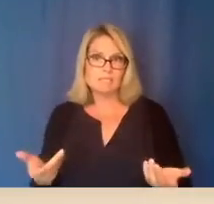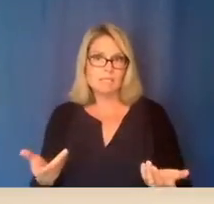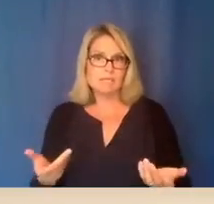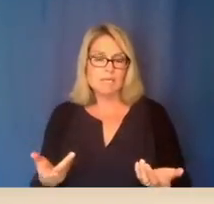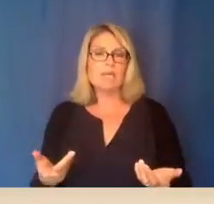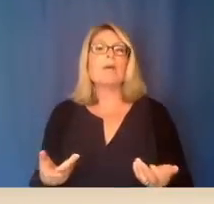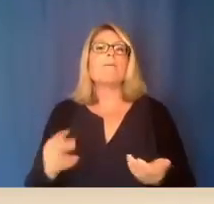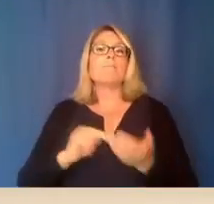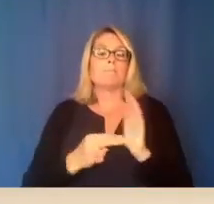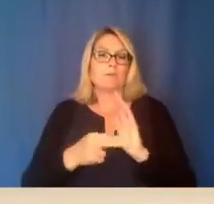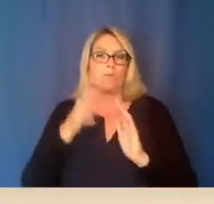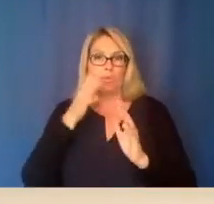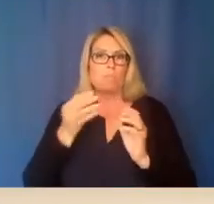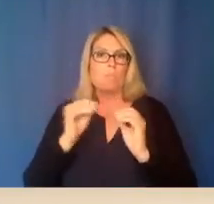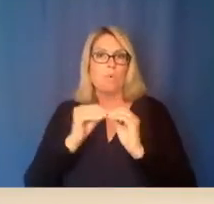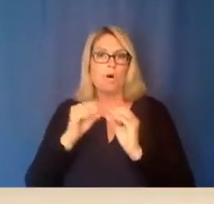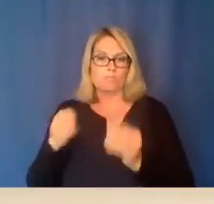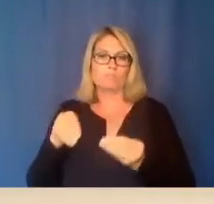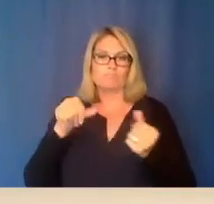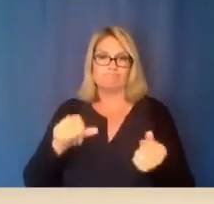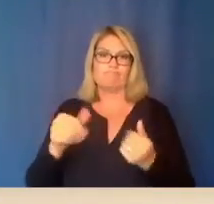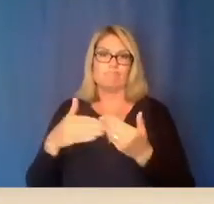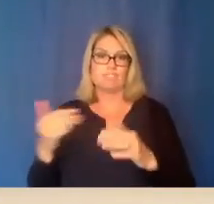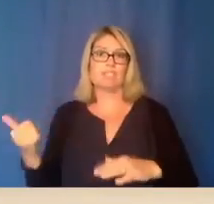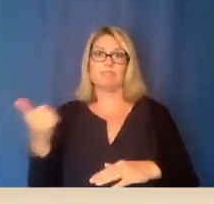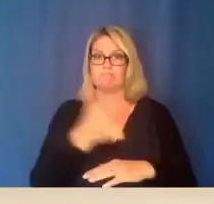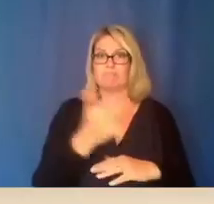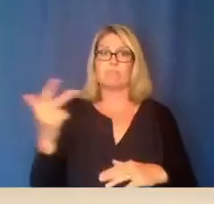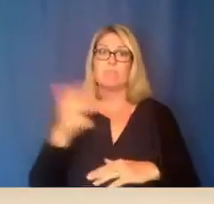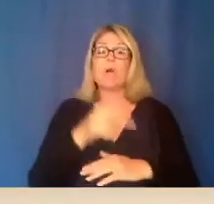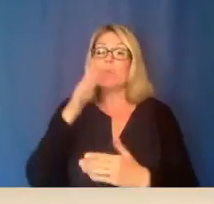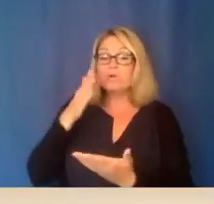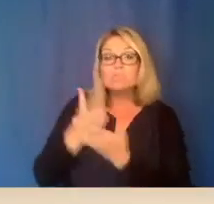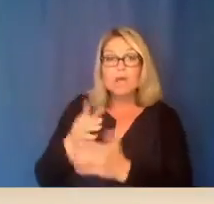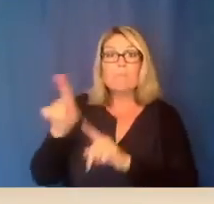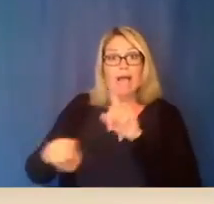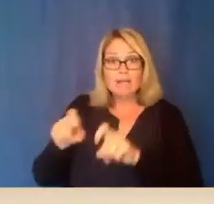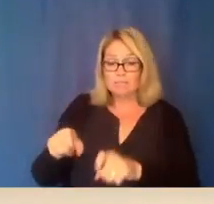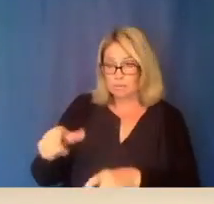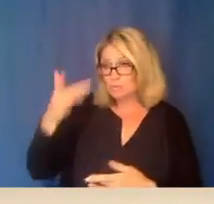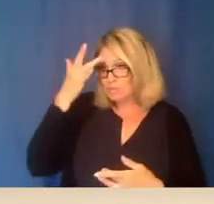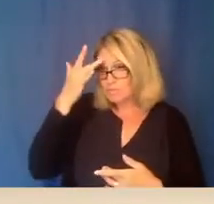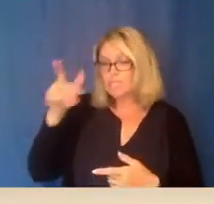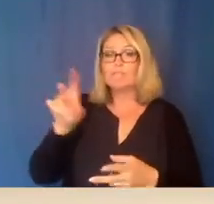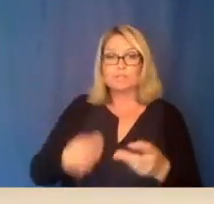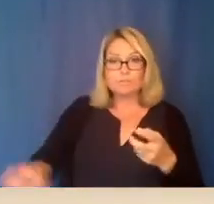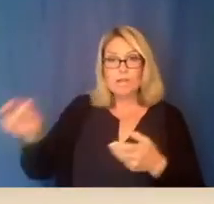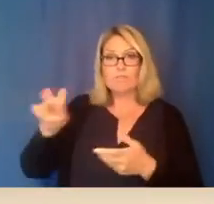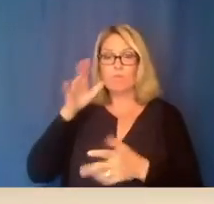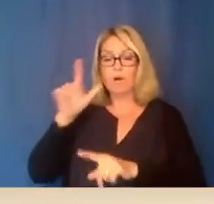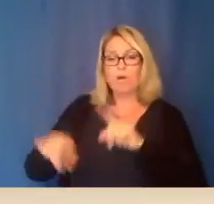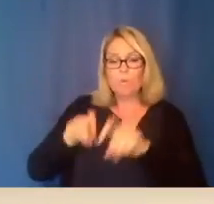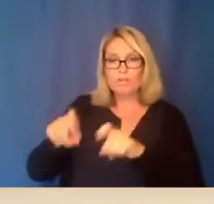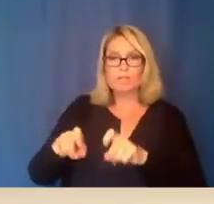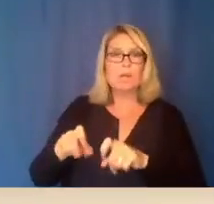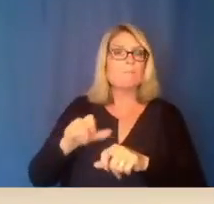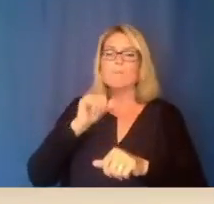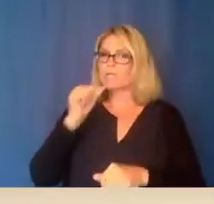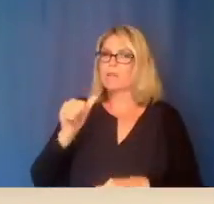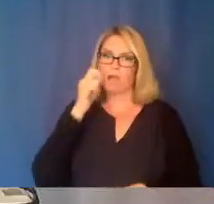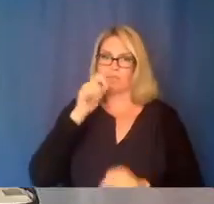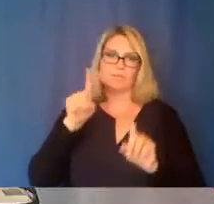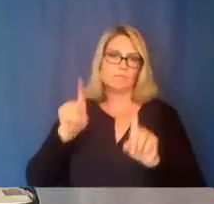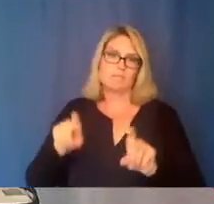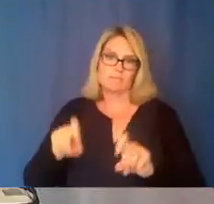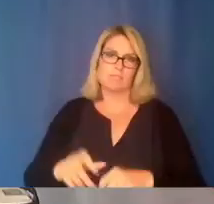increase that flow. They will still be stopped and screened, but they won't have that delay of being tested.